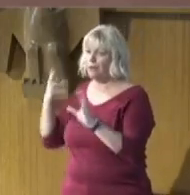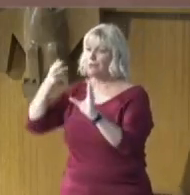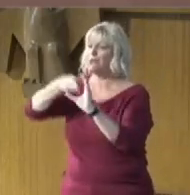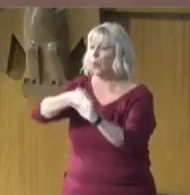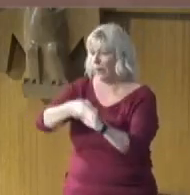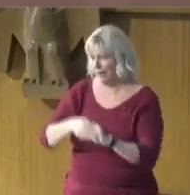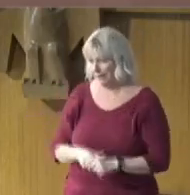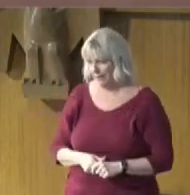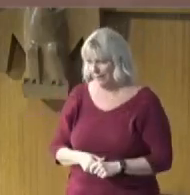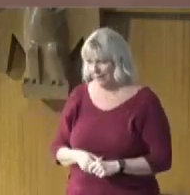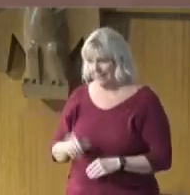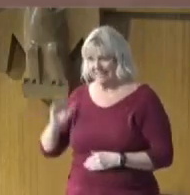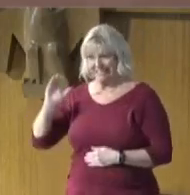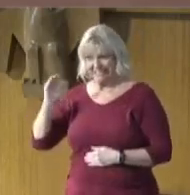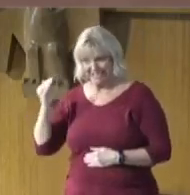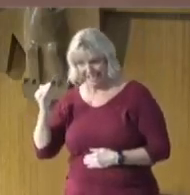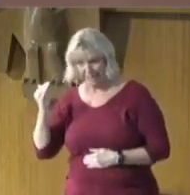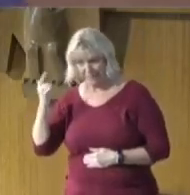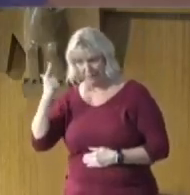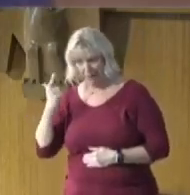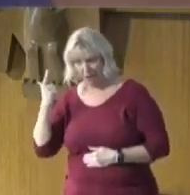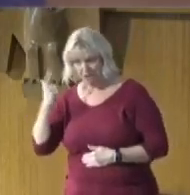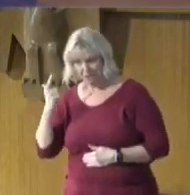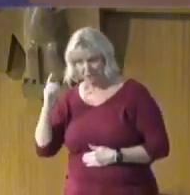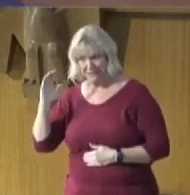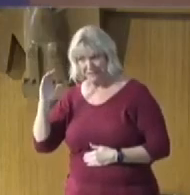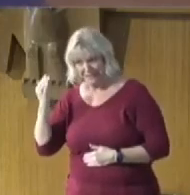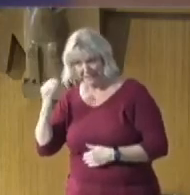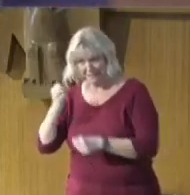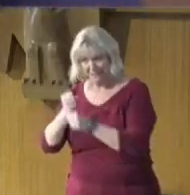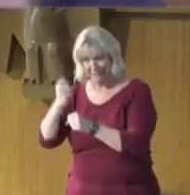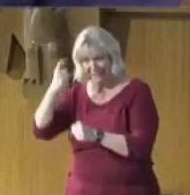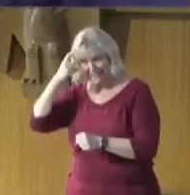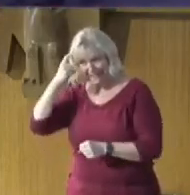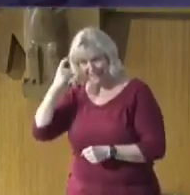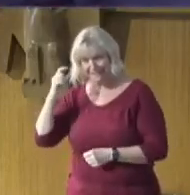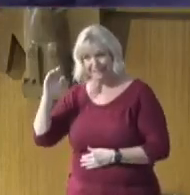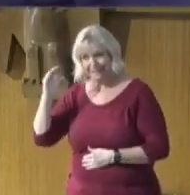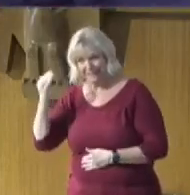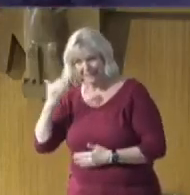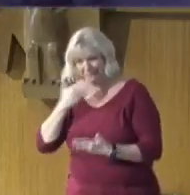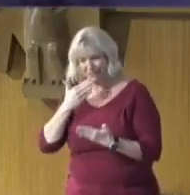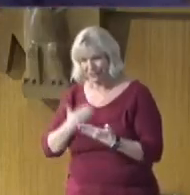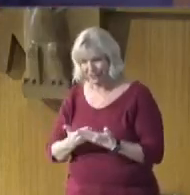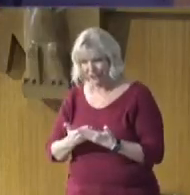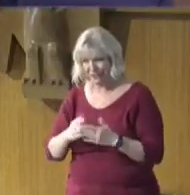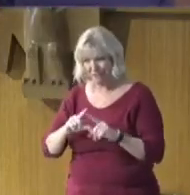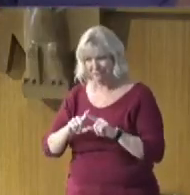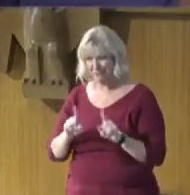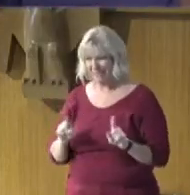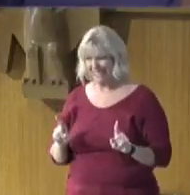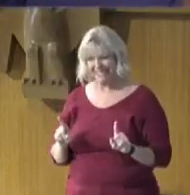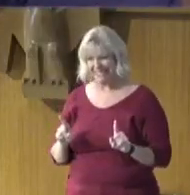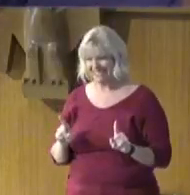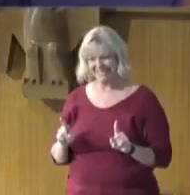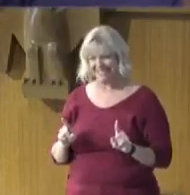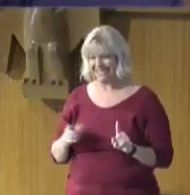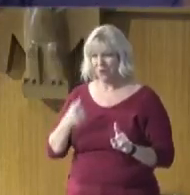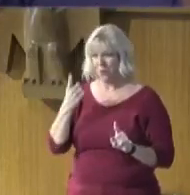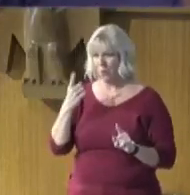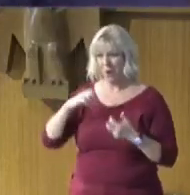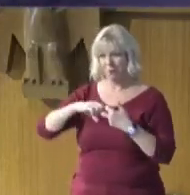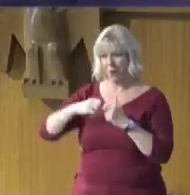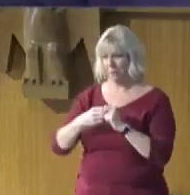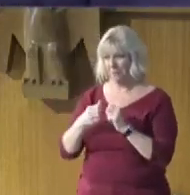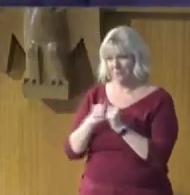may sound logical and rational and good, there's just one problem with this entire